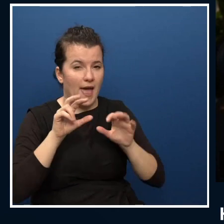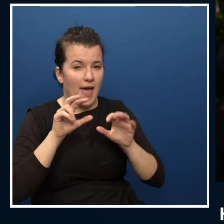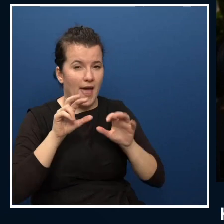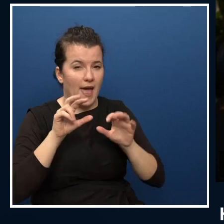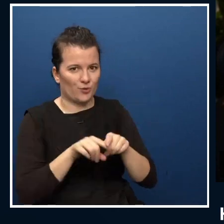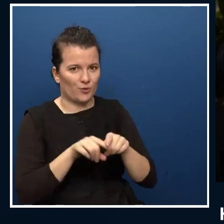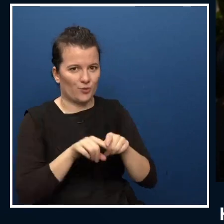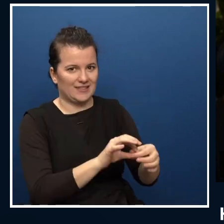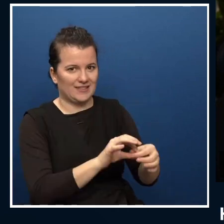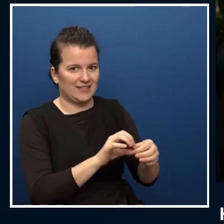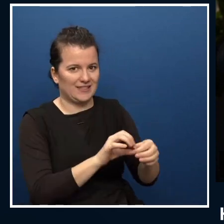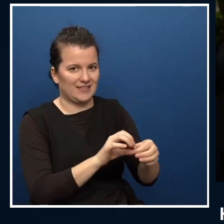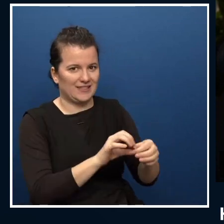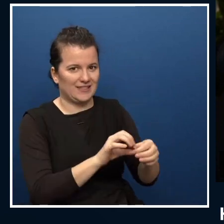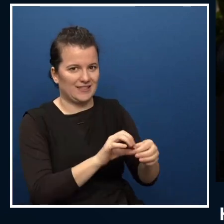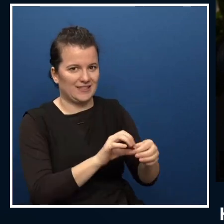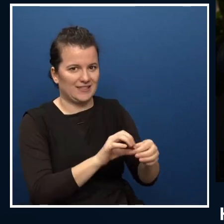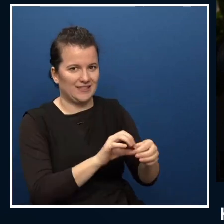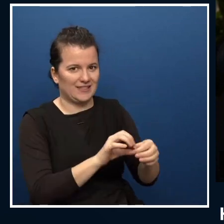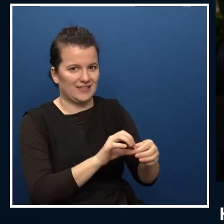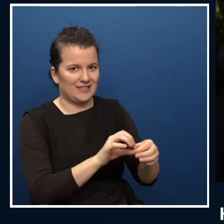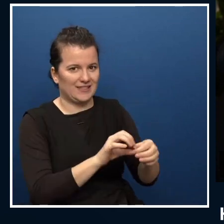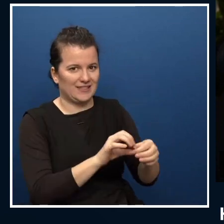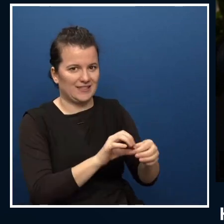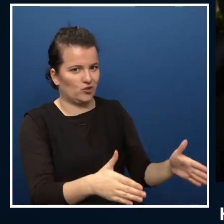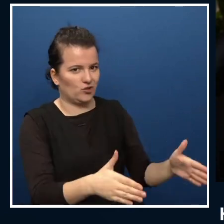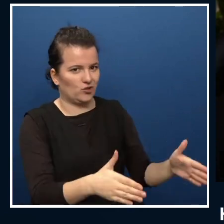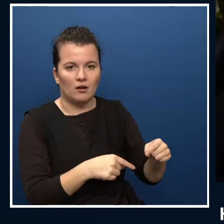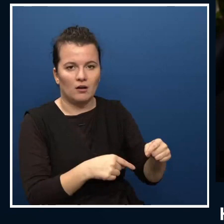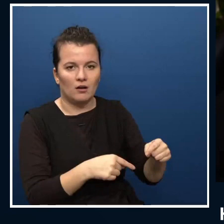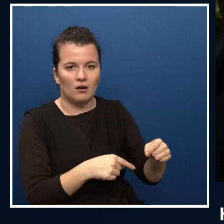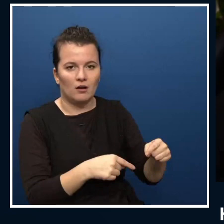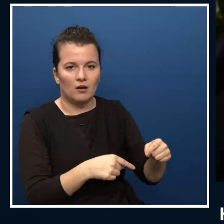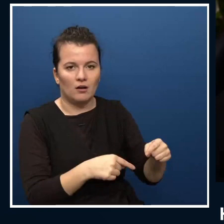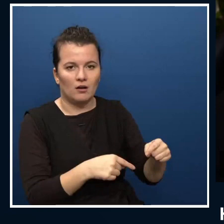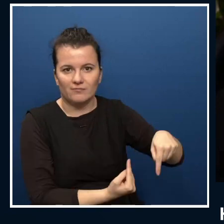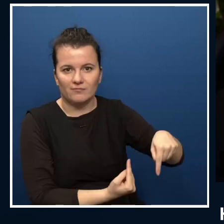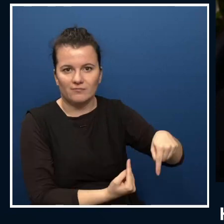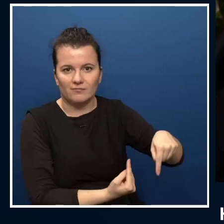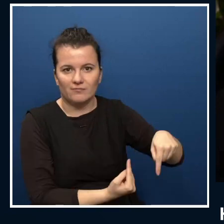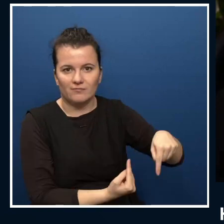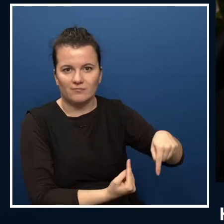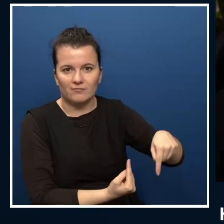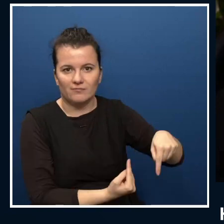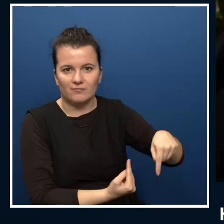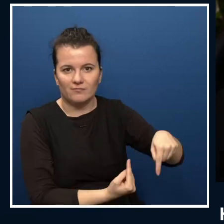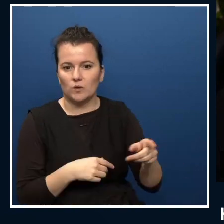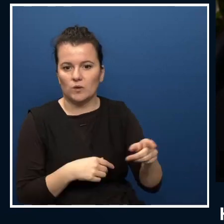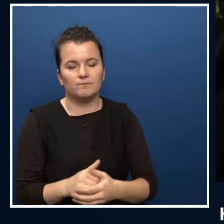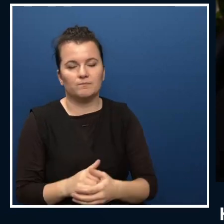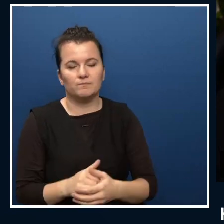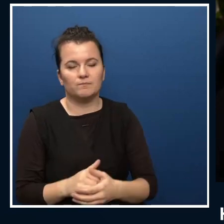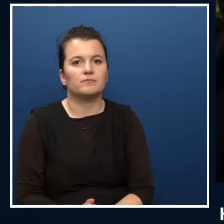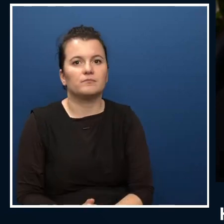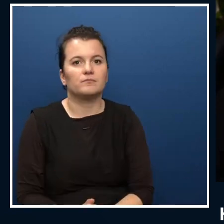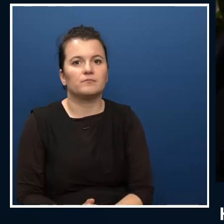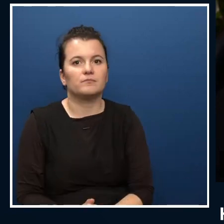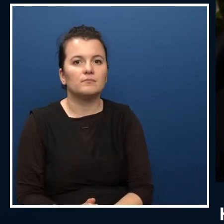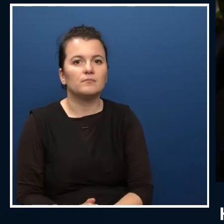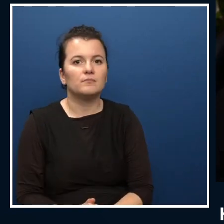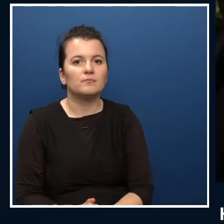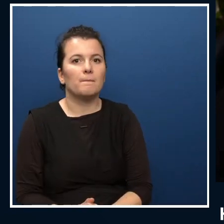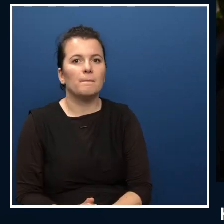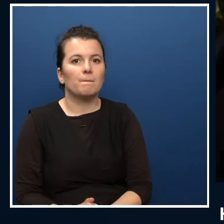was really a process. So I think we can have a chat here like we are, which is quite nice. And I'll show you how I did it and